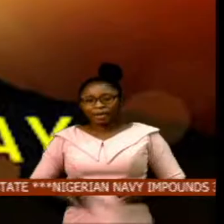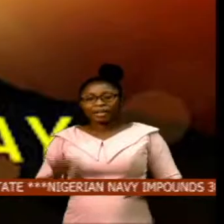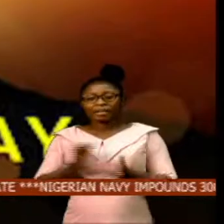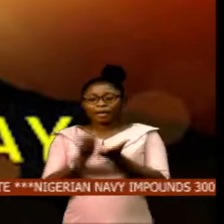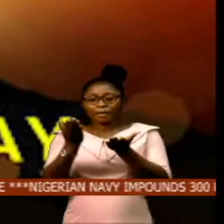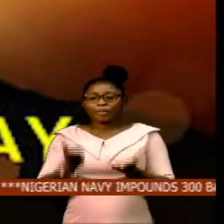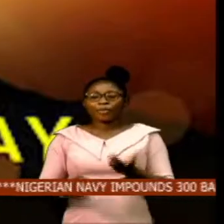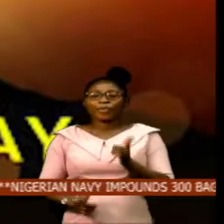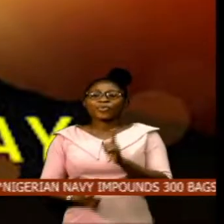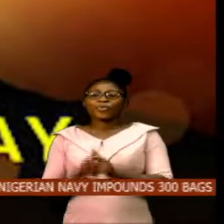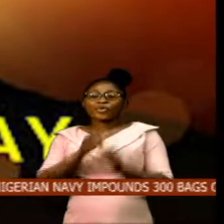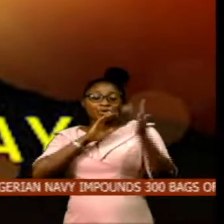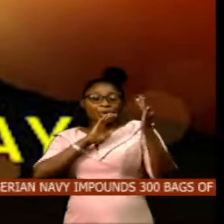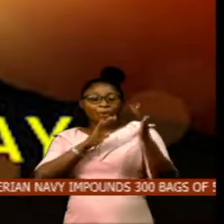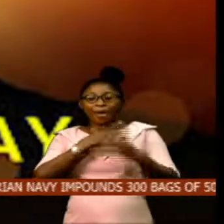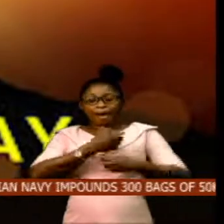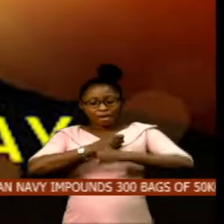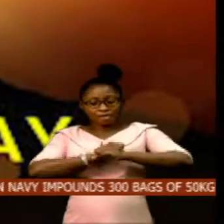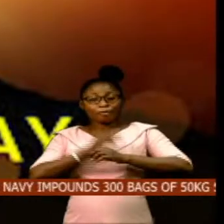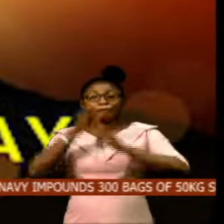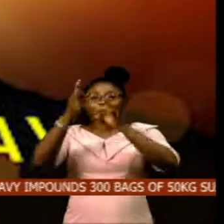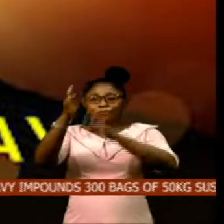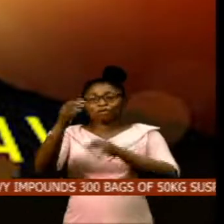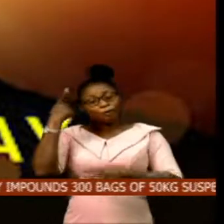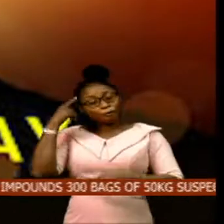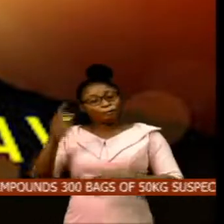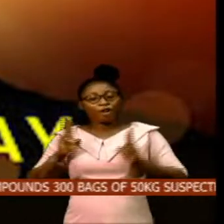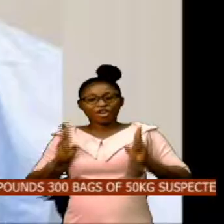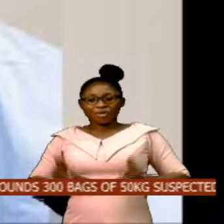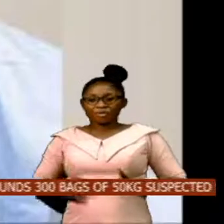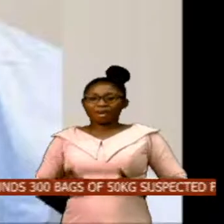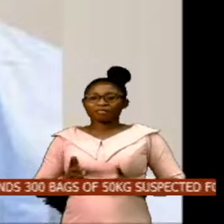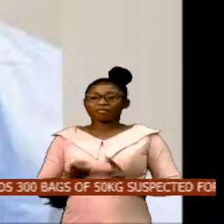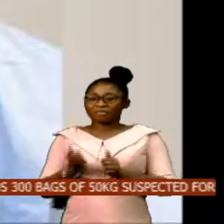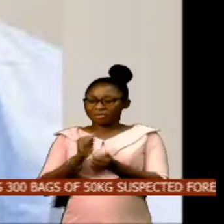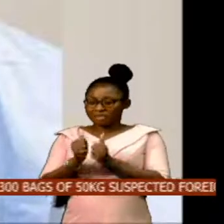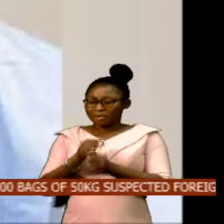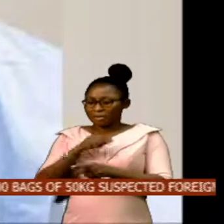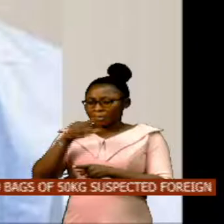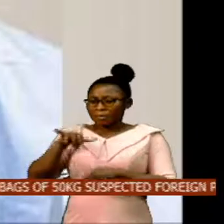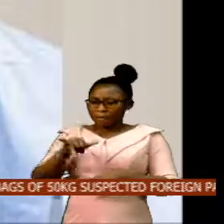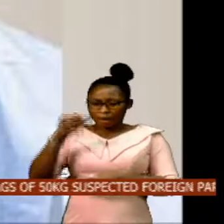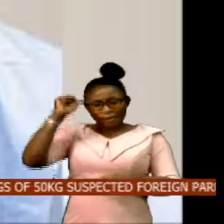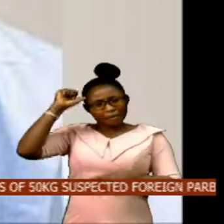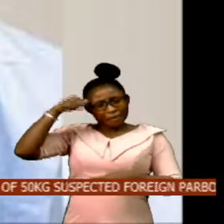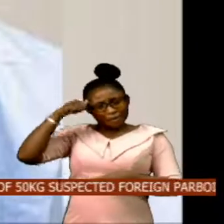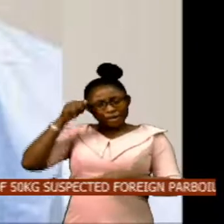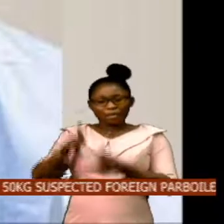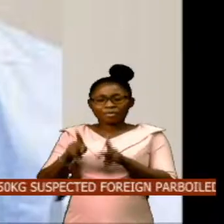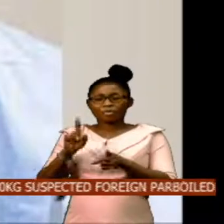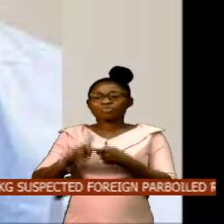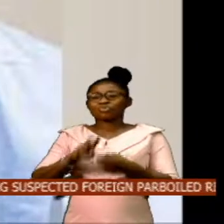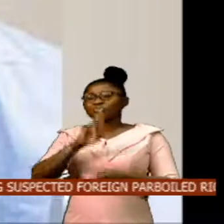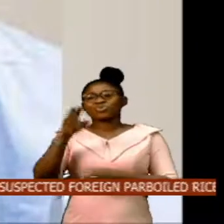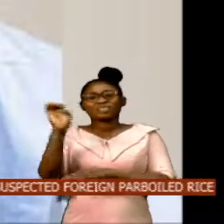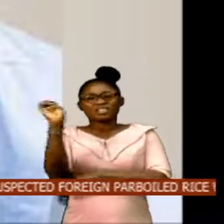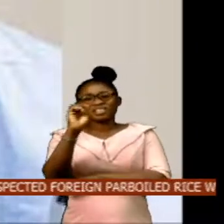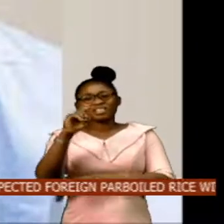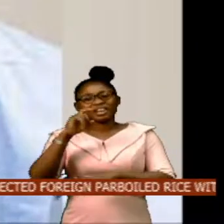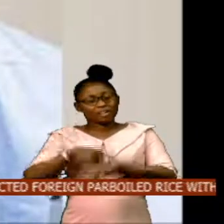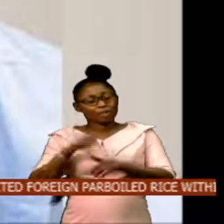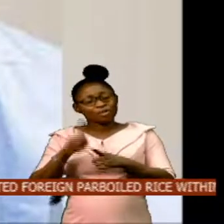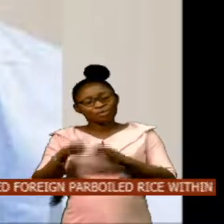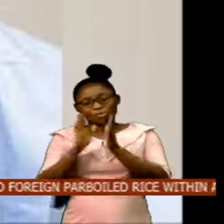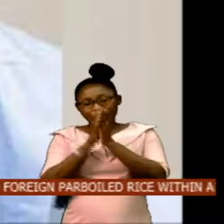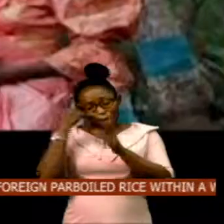brought liberation, hope, and a secured future for the human race. While reminding citizens to use the Easter season